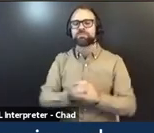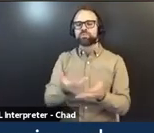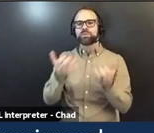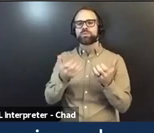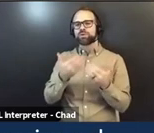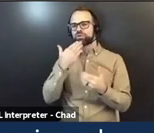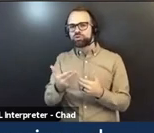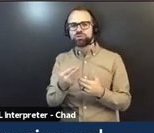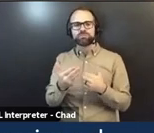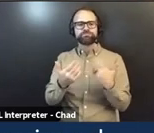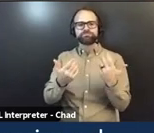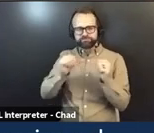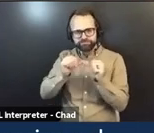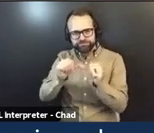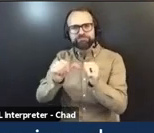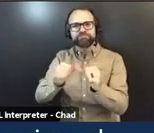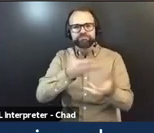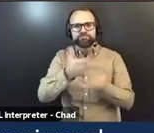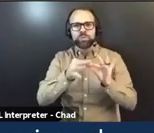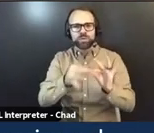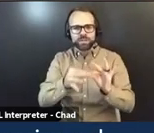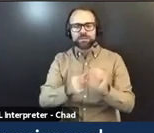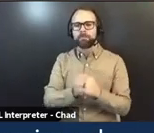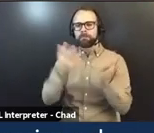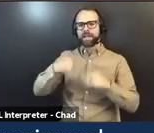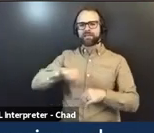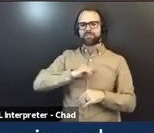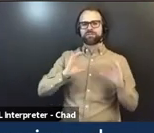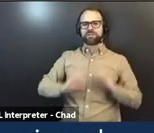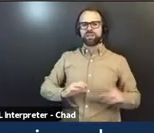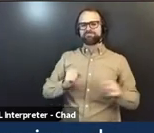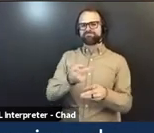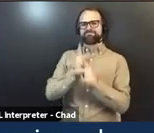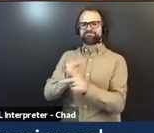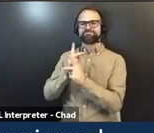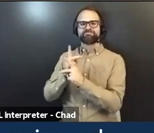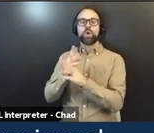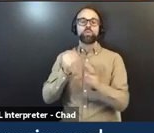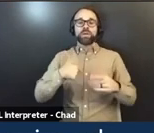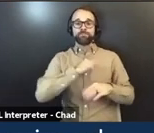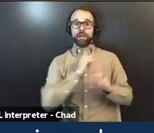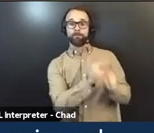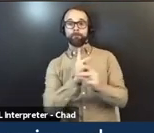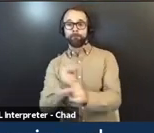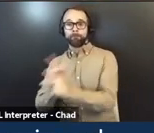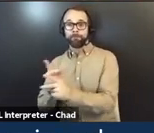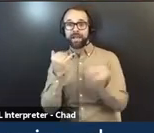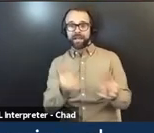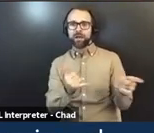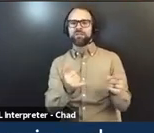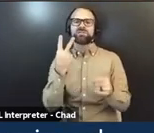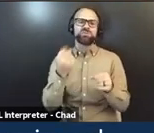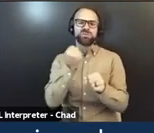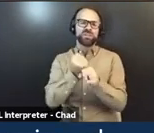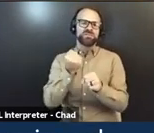runs of what we're doing. Many of our clients that have been borrowing off us for the last 2-3 years are now ready for equity because they've got to that stage and